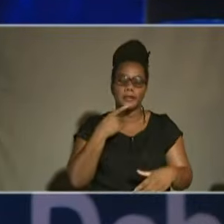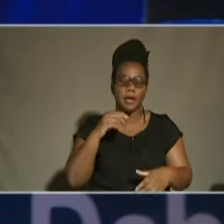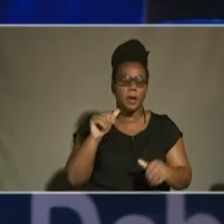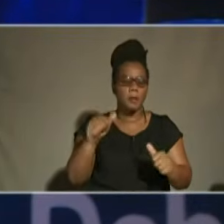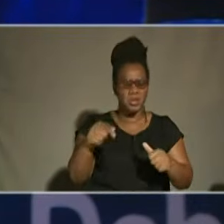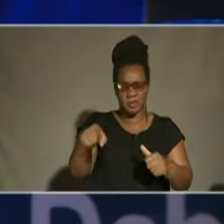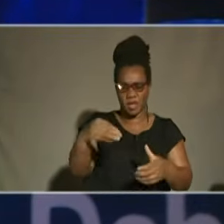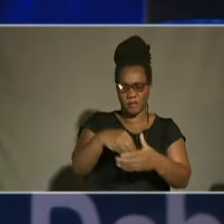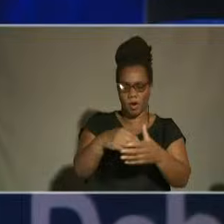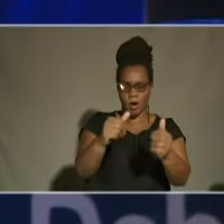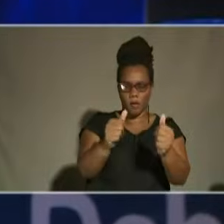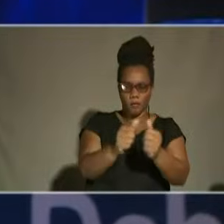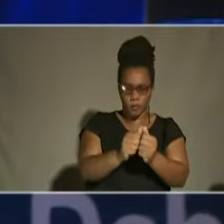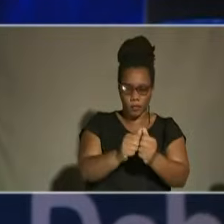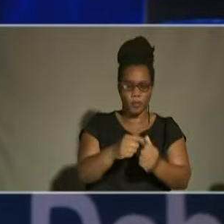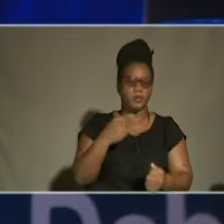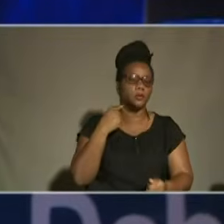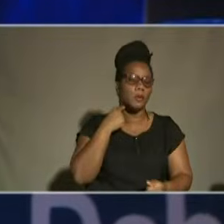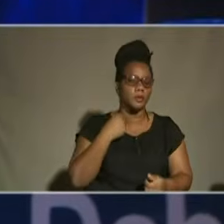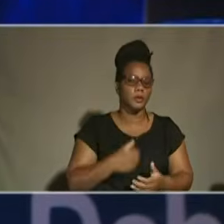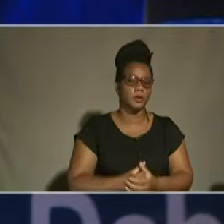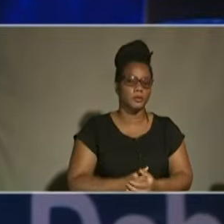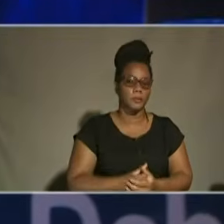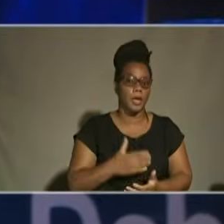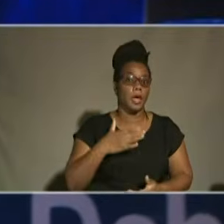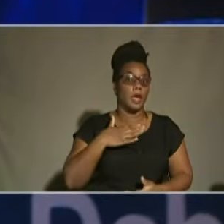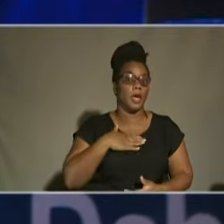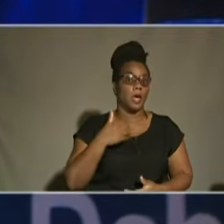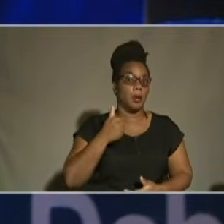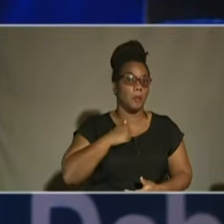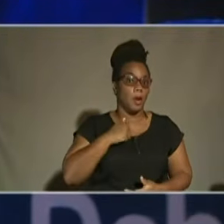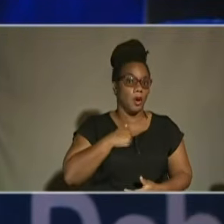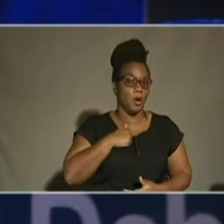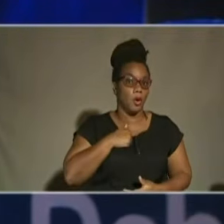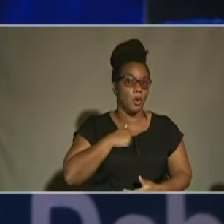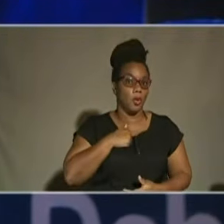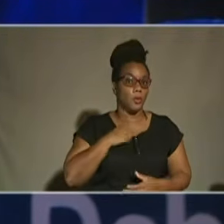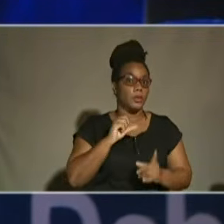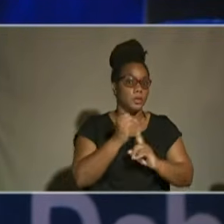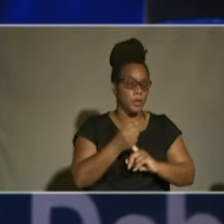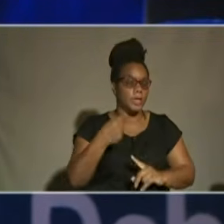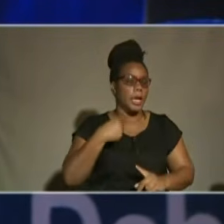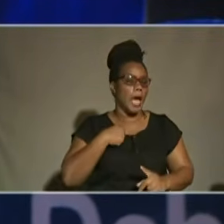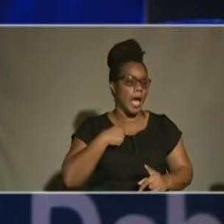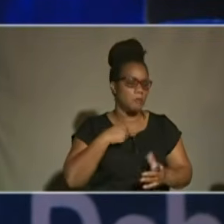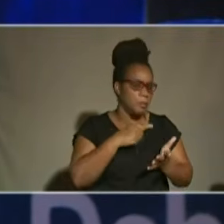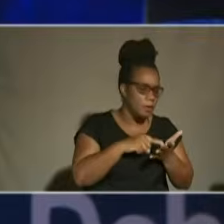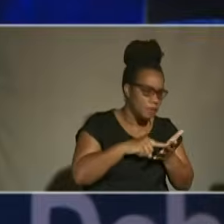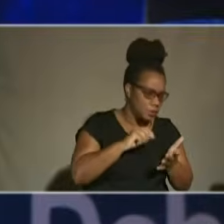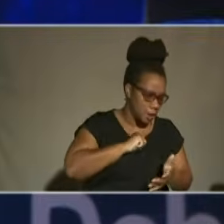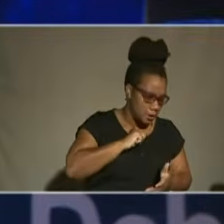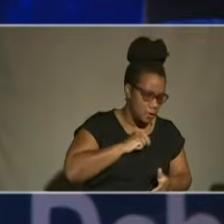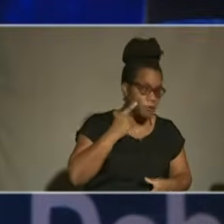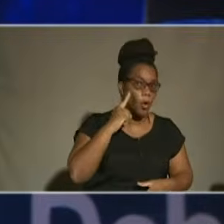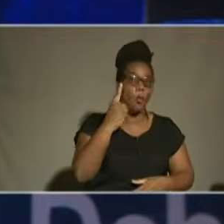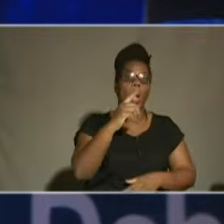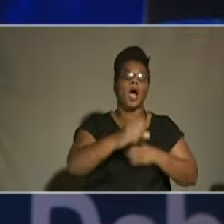that suggests corruption. In my own case, I have been investigated for a